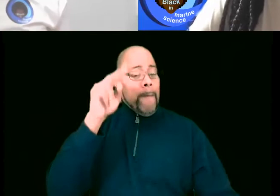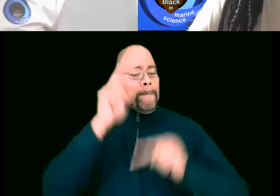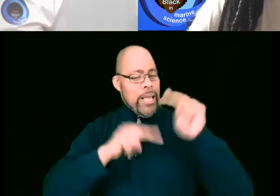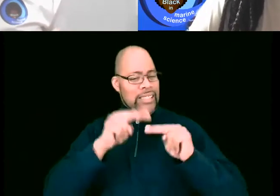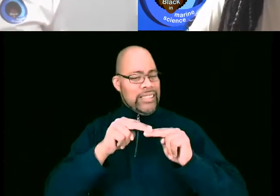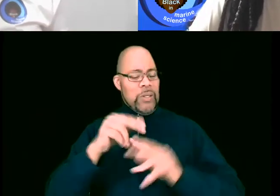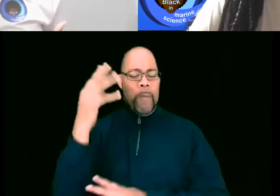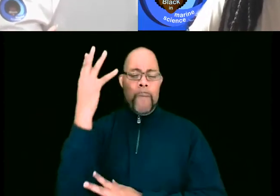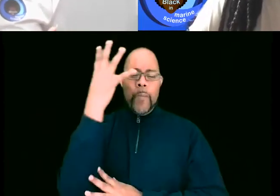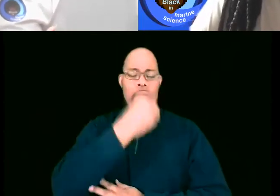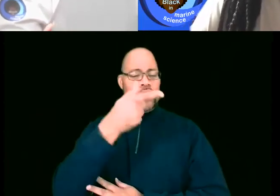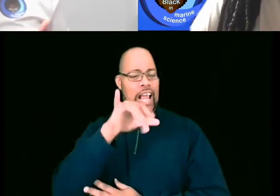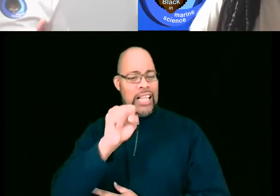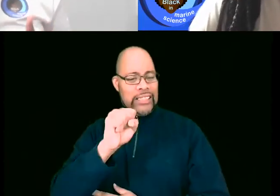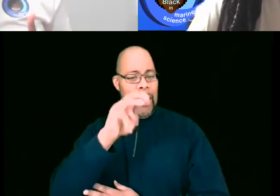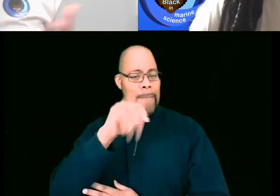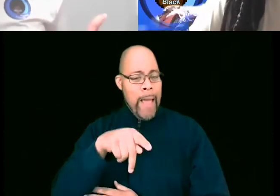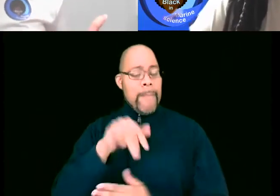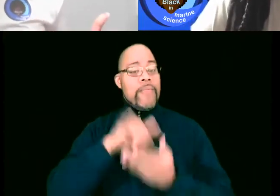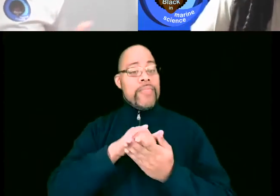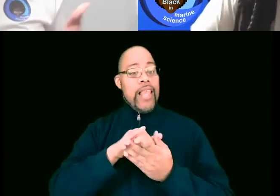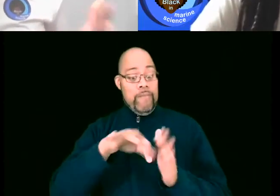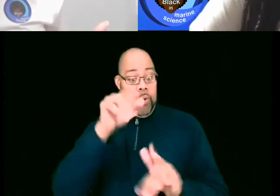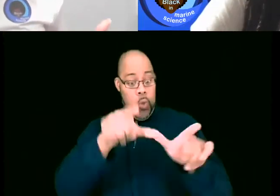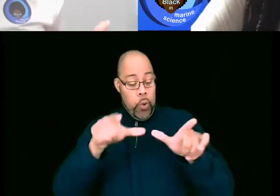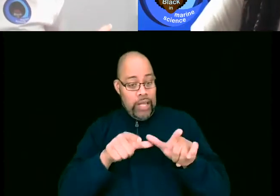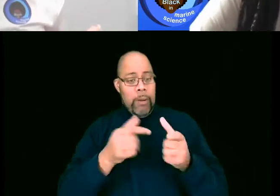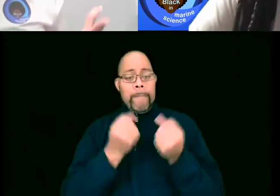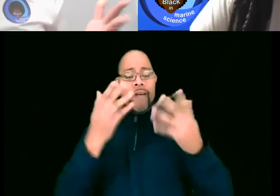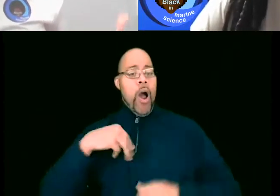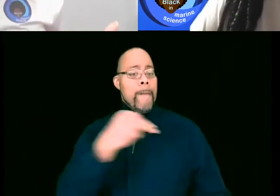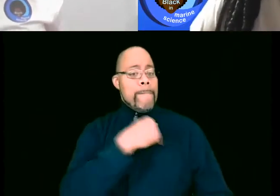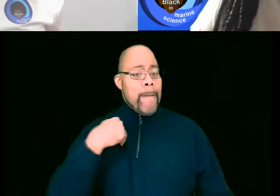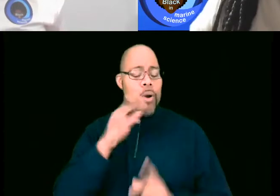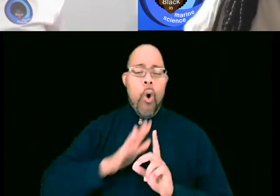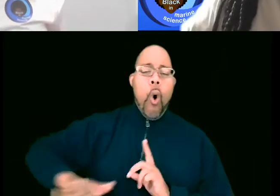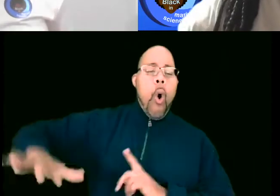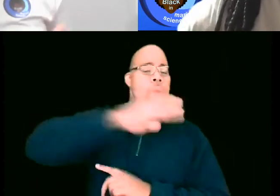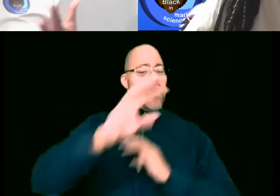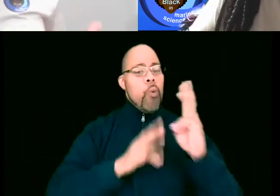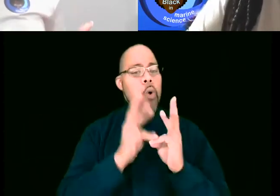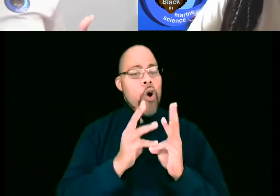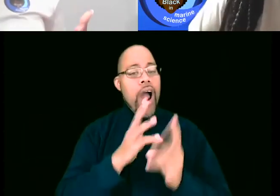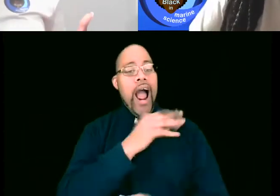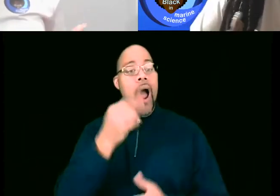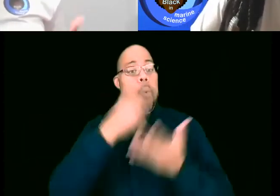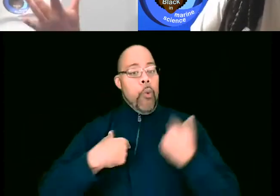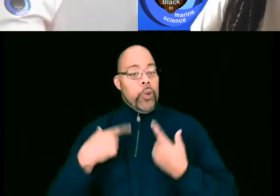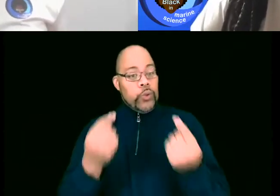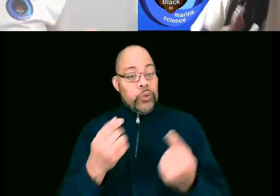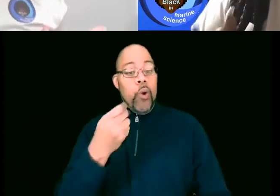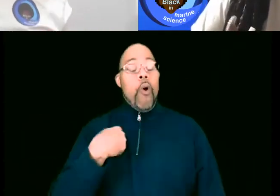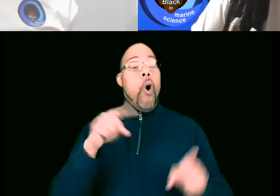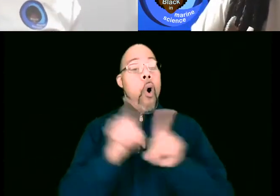this beautiful GIS map that locates a lot of our members around the world and what we do. So we're